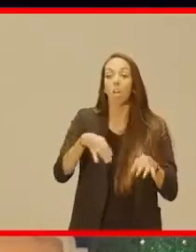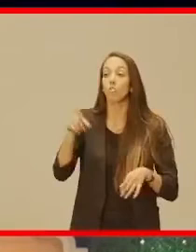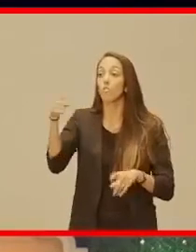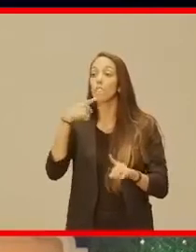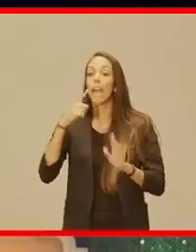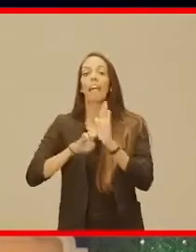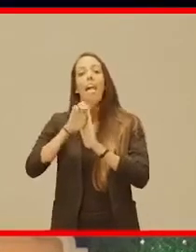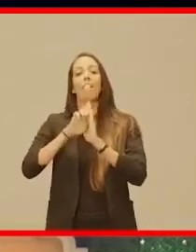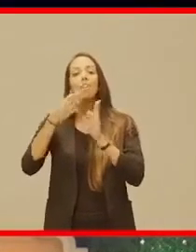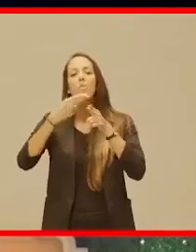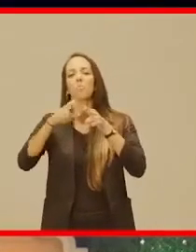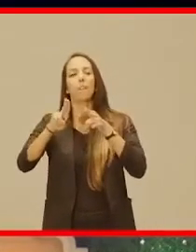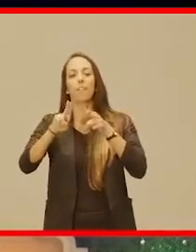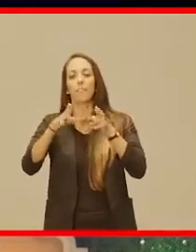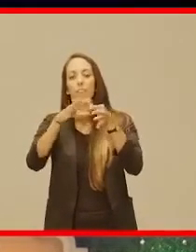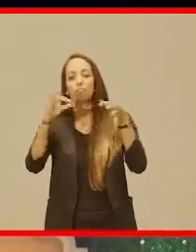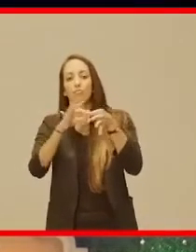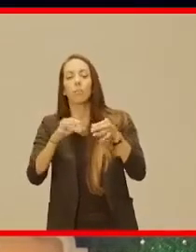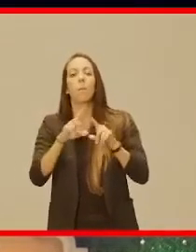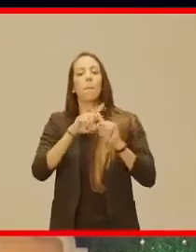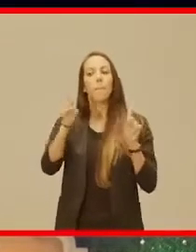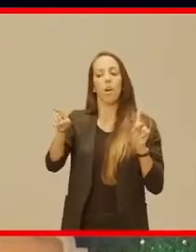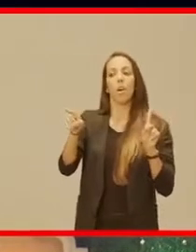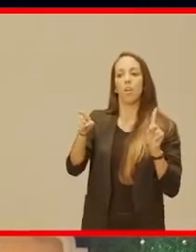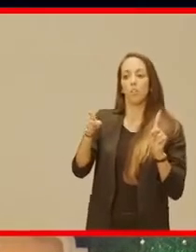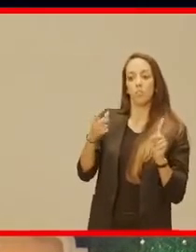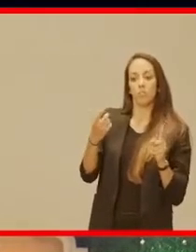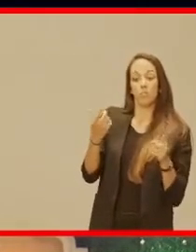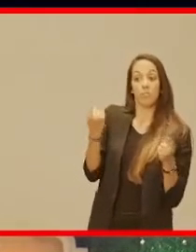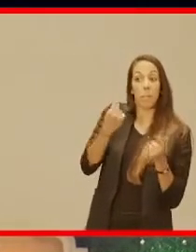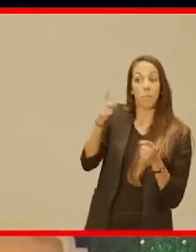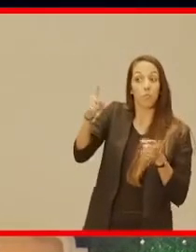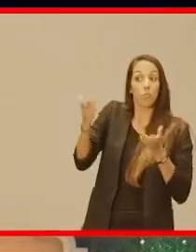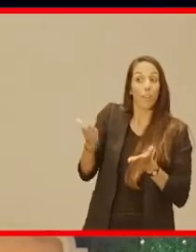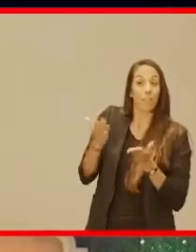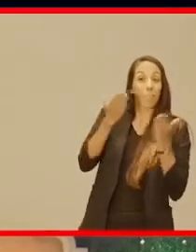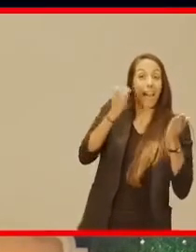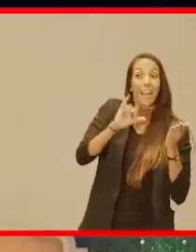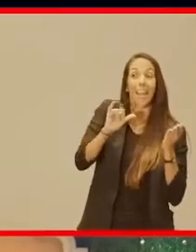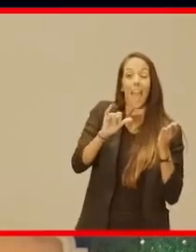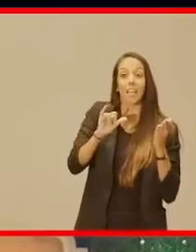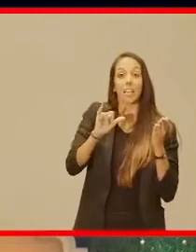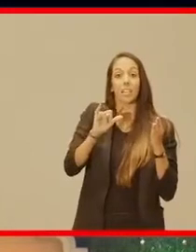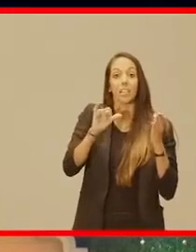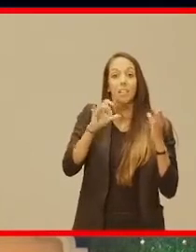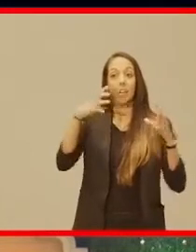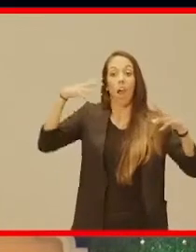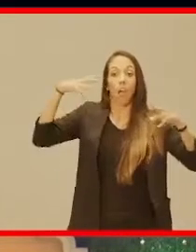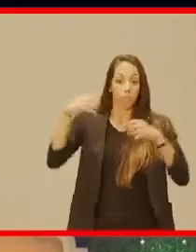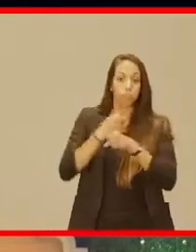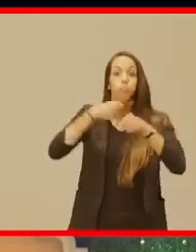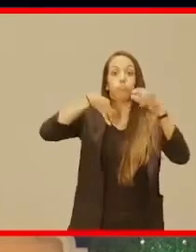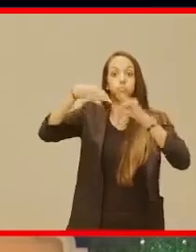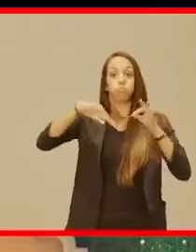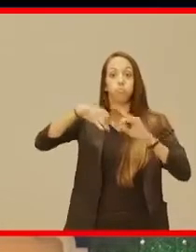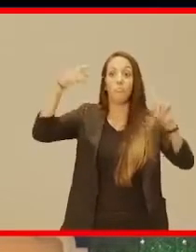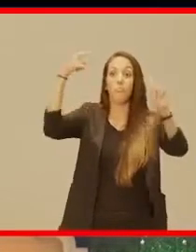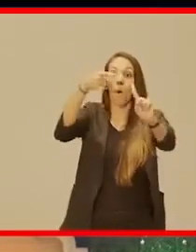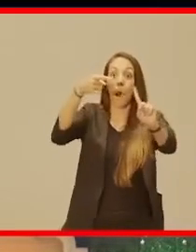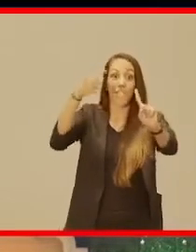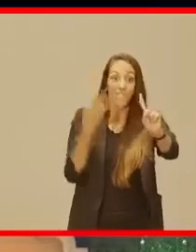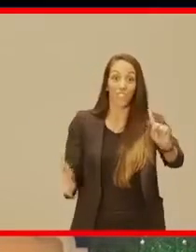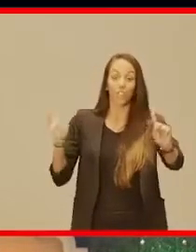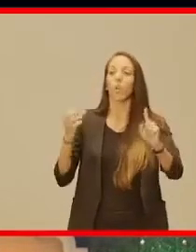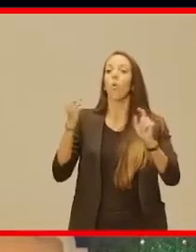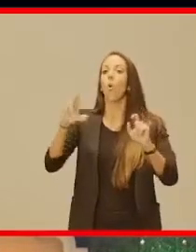take up too much of the time. But is there a thing where I can like say it too fast where they don't get the point across? No, that's a great point. That's an